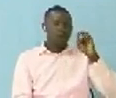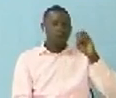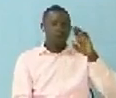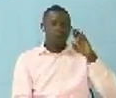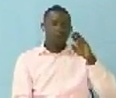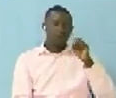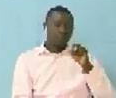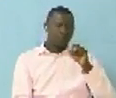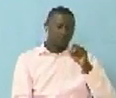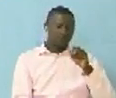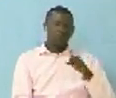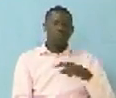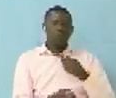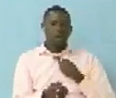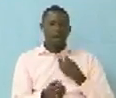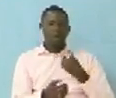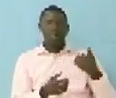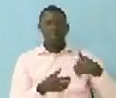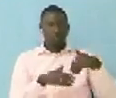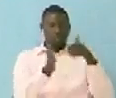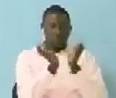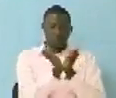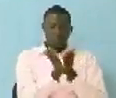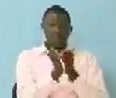We have the panel members. And